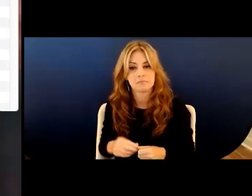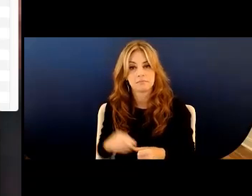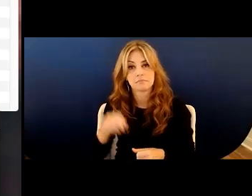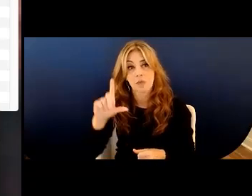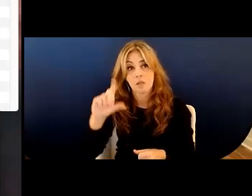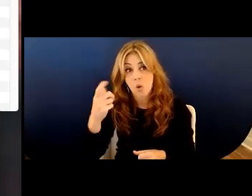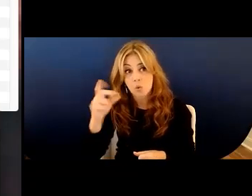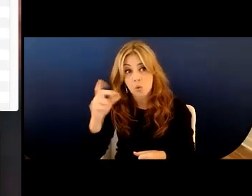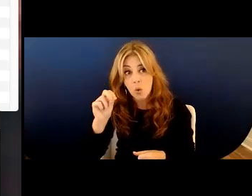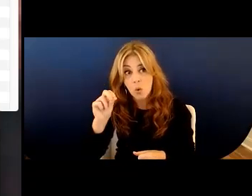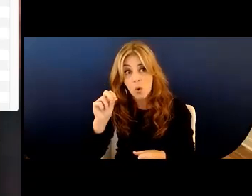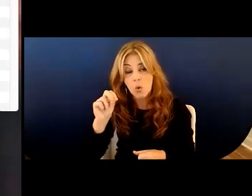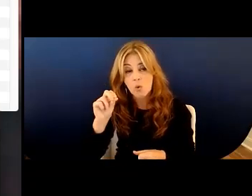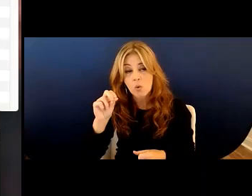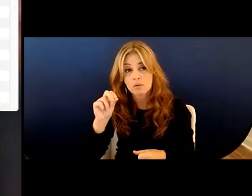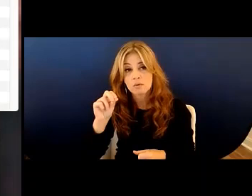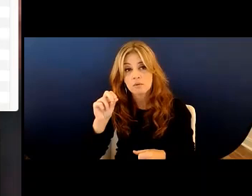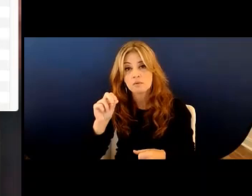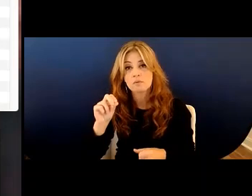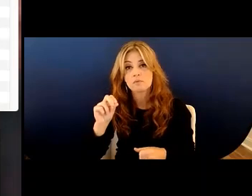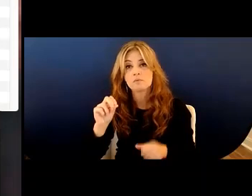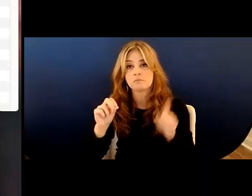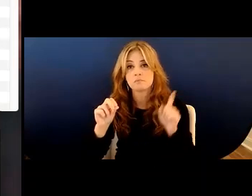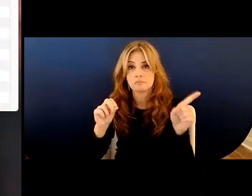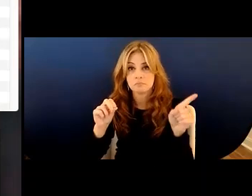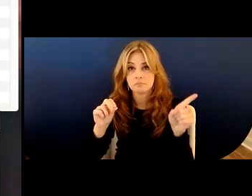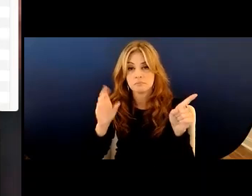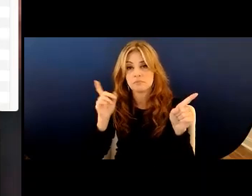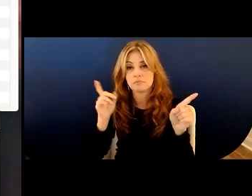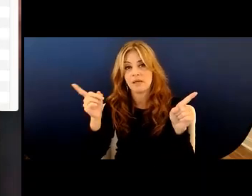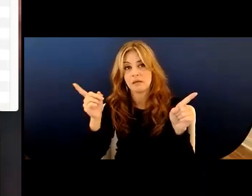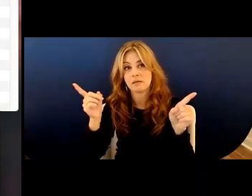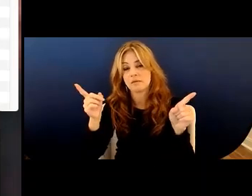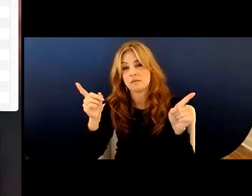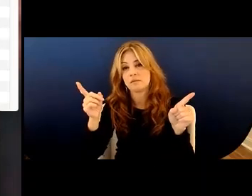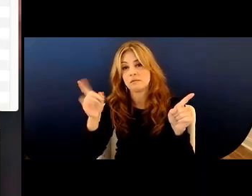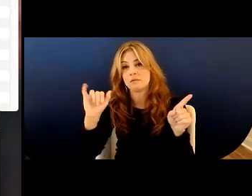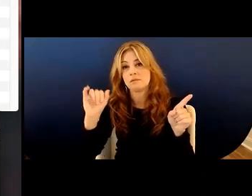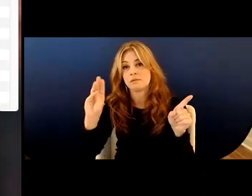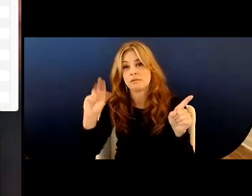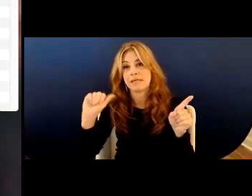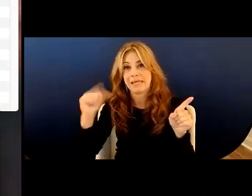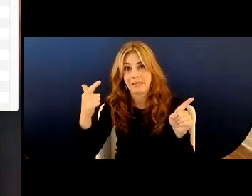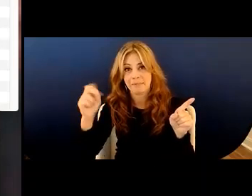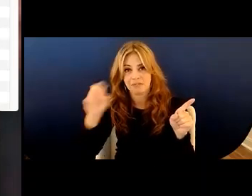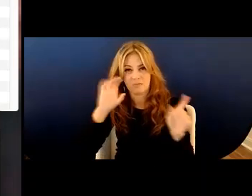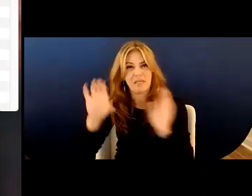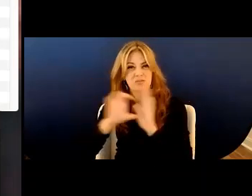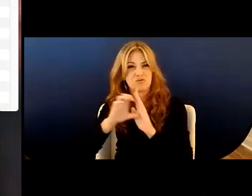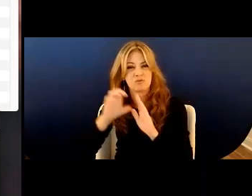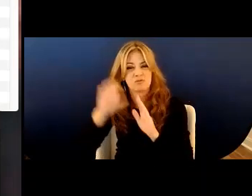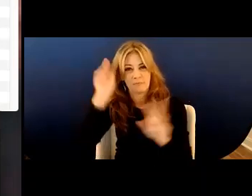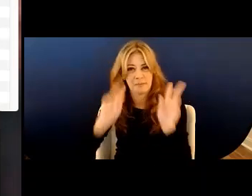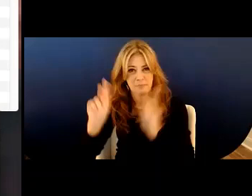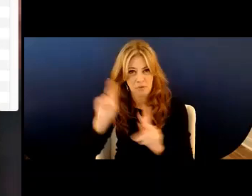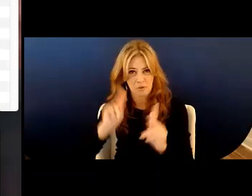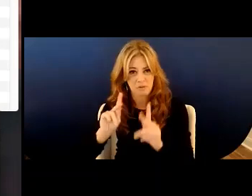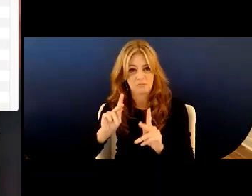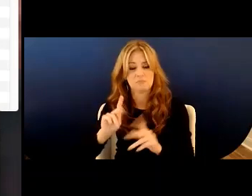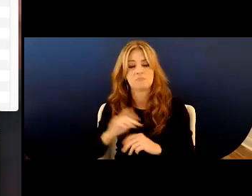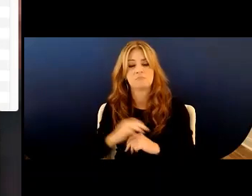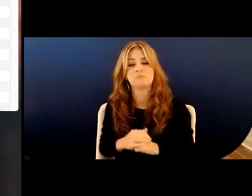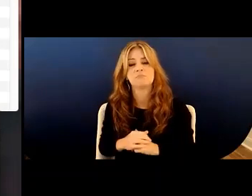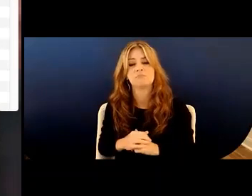logos looping, and here are the images looping up here. And here are